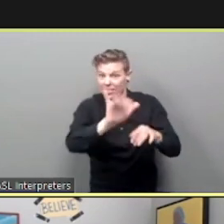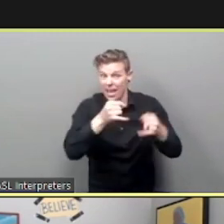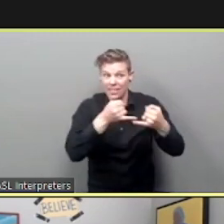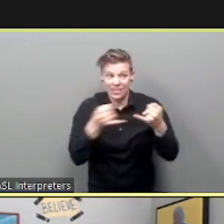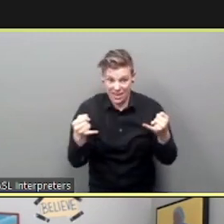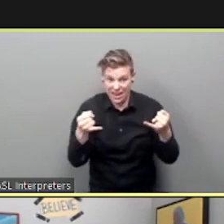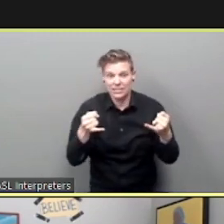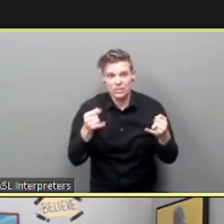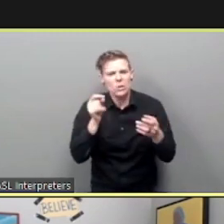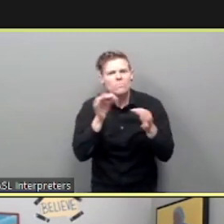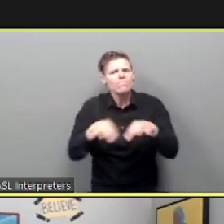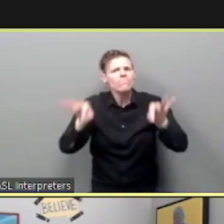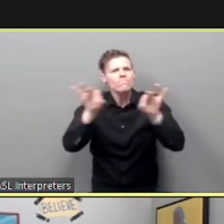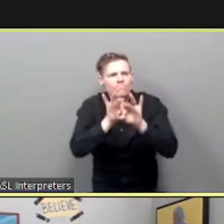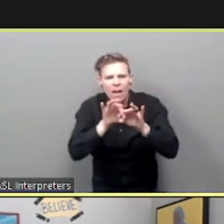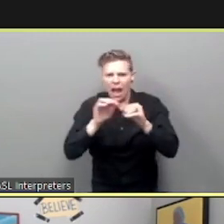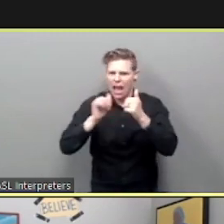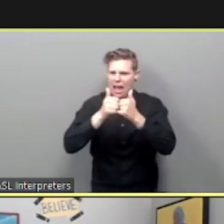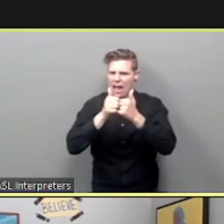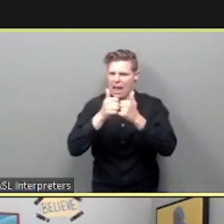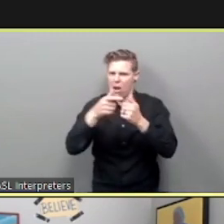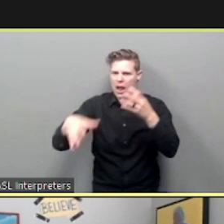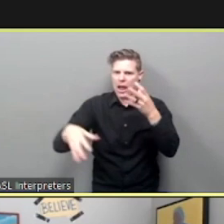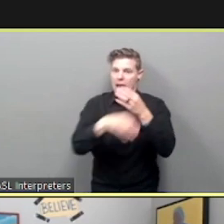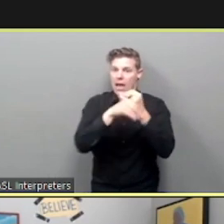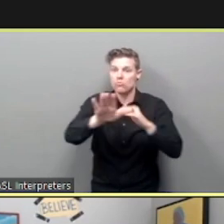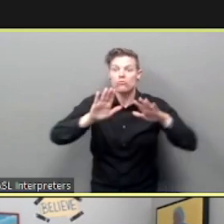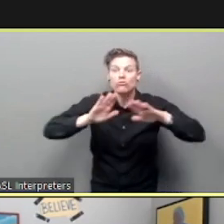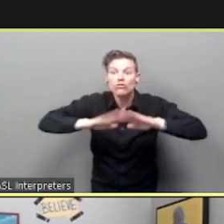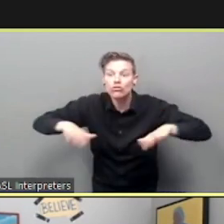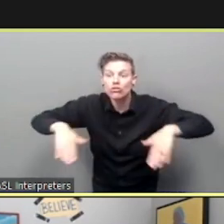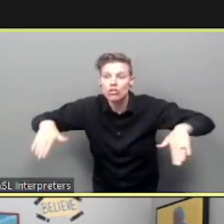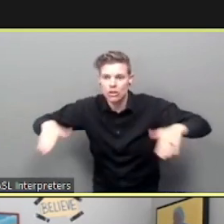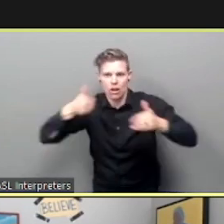to link your dependents or children to your profile at